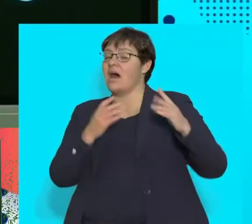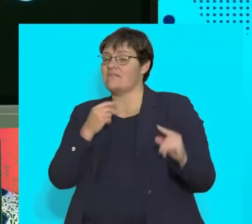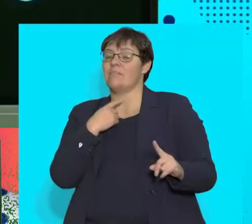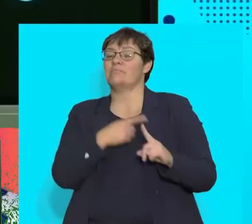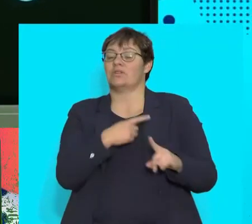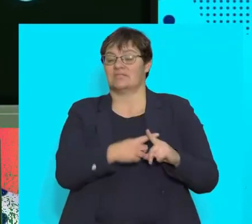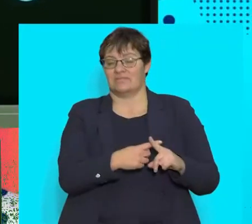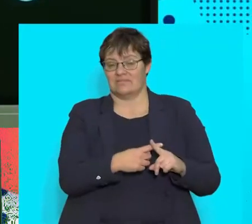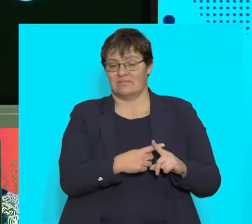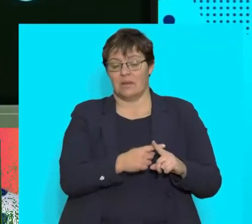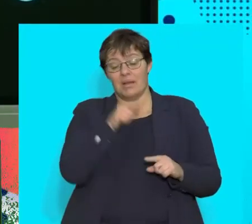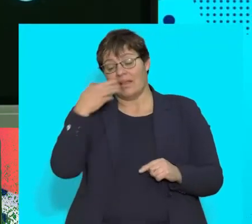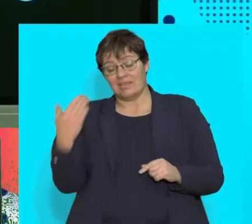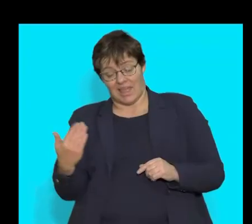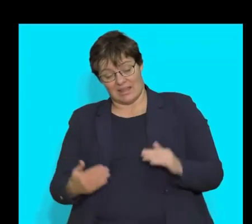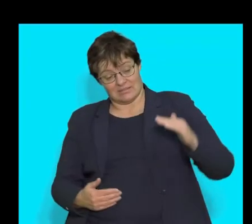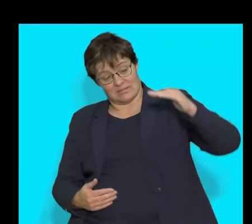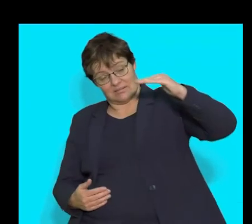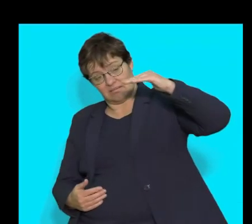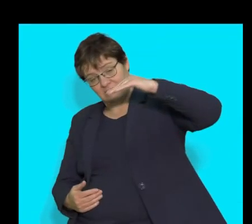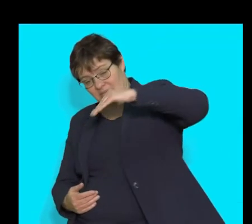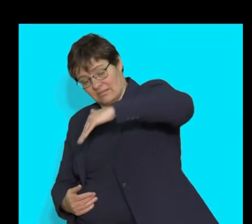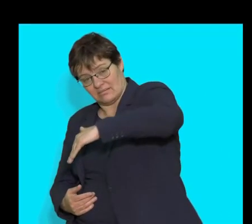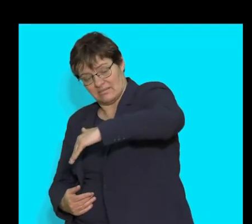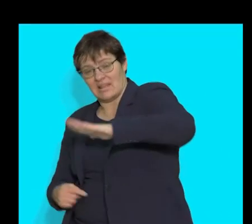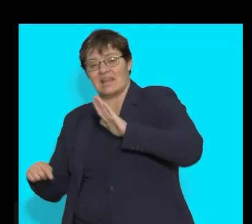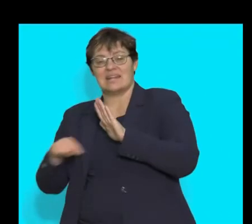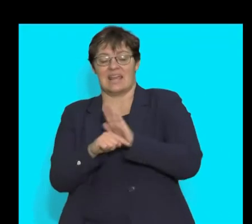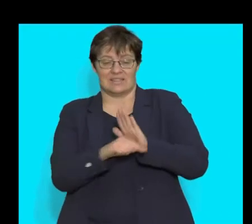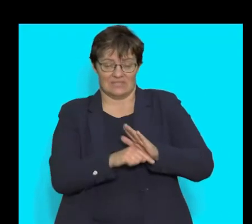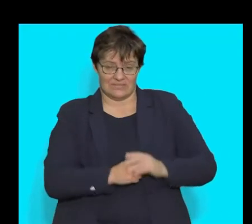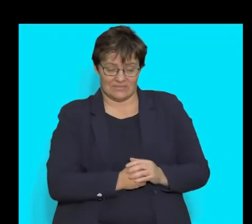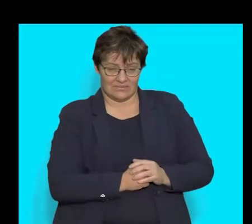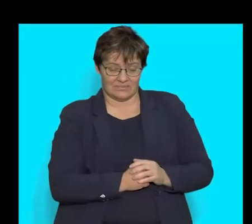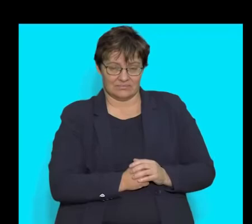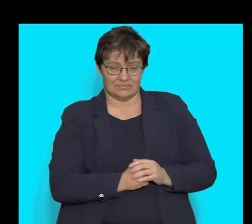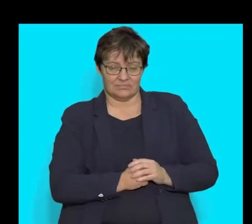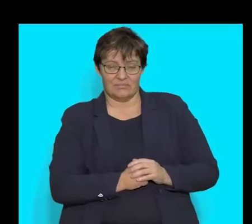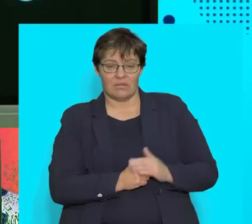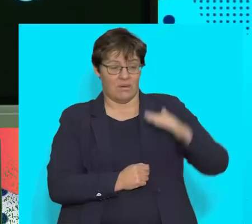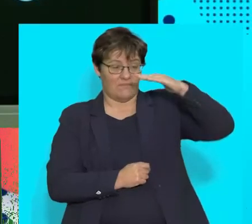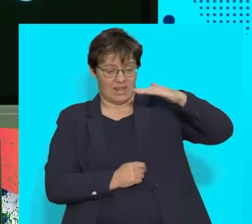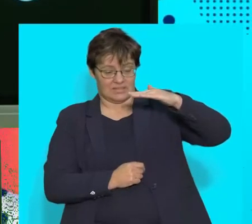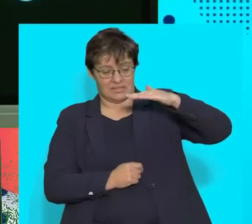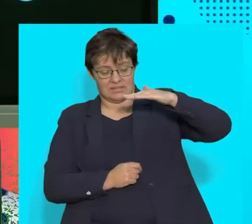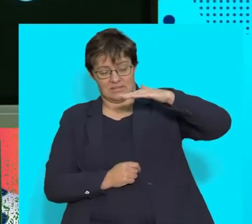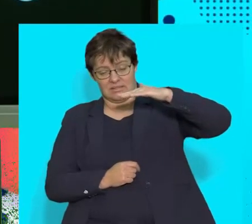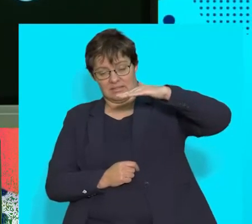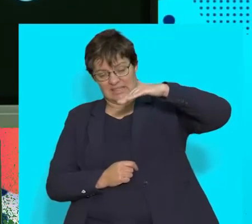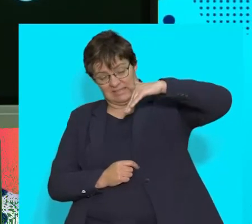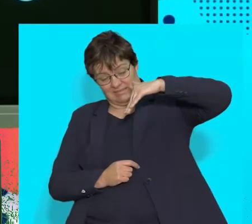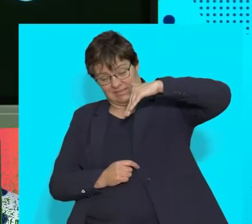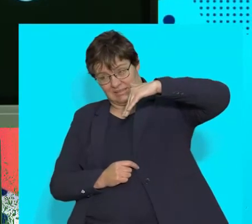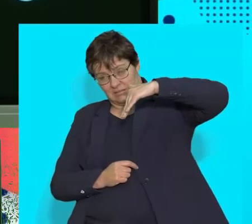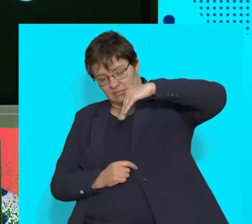positive gradient. But on this side, the gradient is negative. And notice over there it's flat, over there it's a bit steeper, and